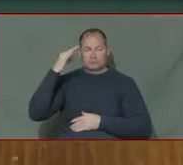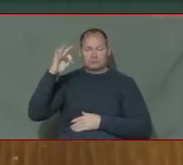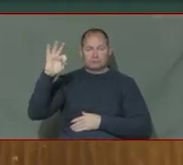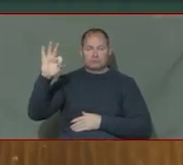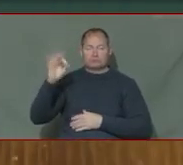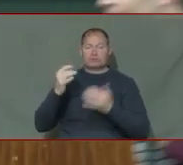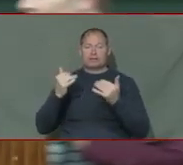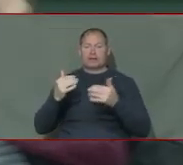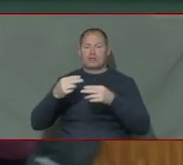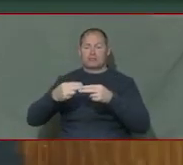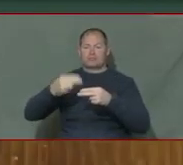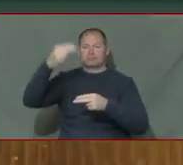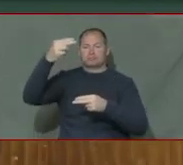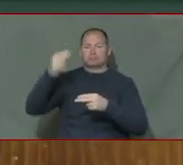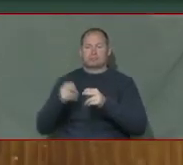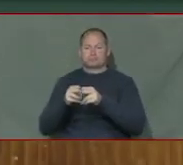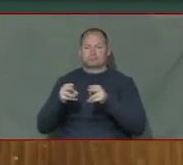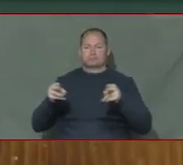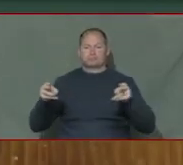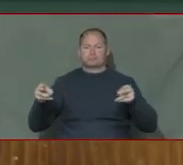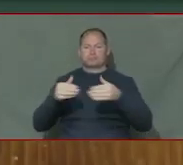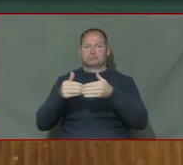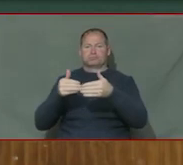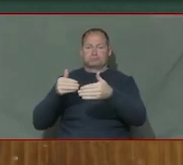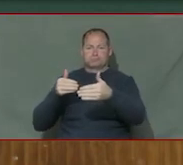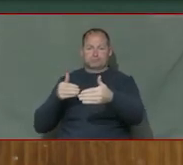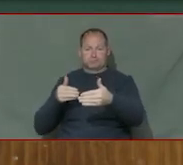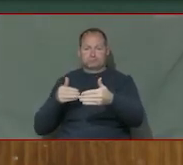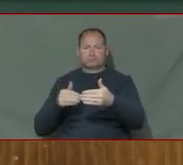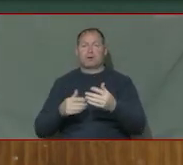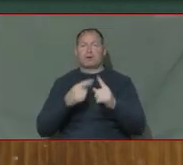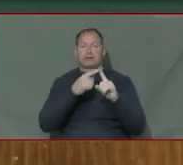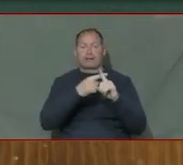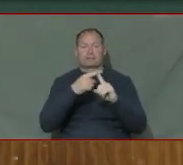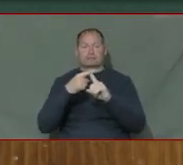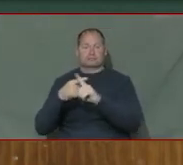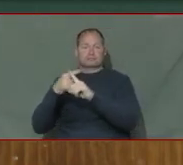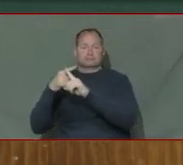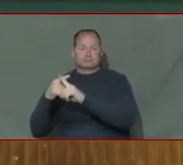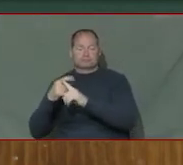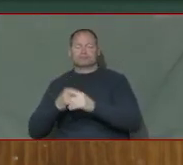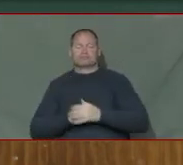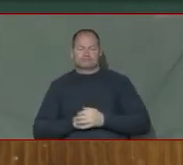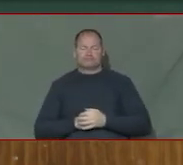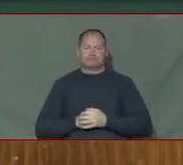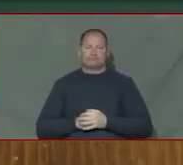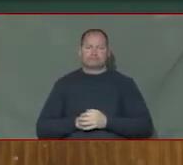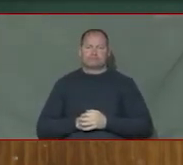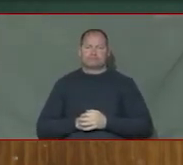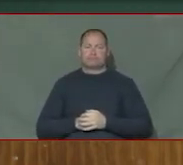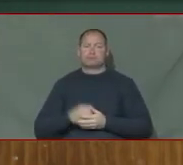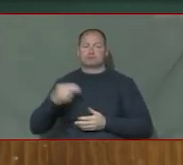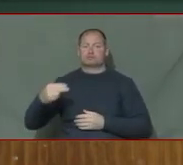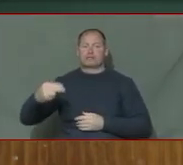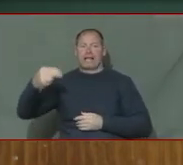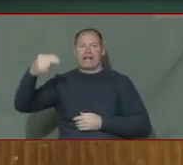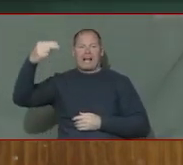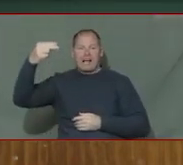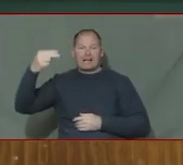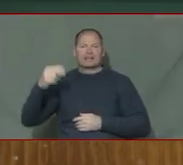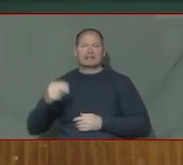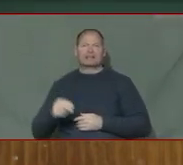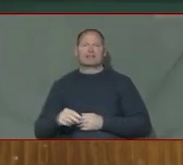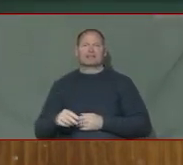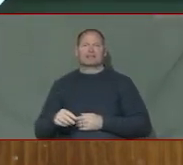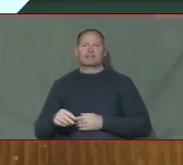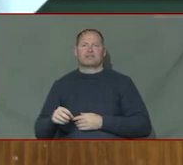times height. The volume of a cylinder is pi r squared times height. So instead of you learning all these,